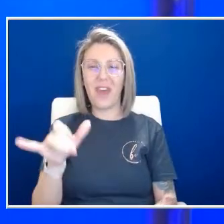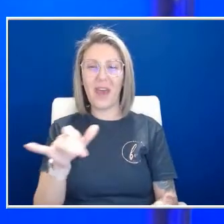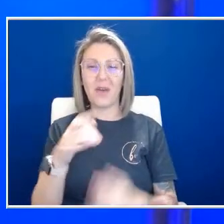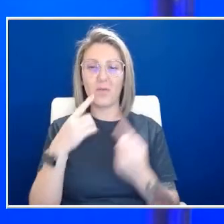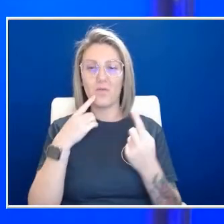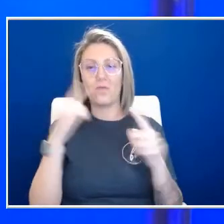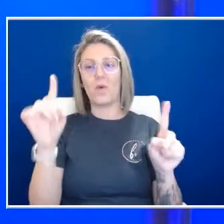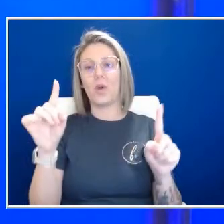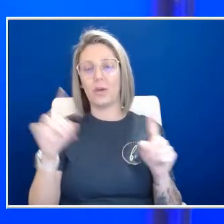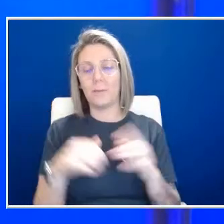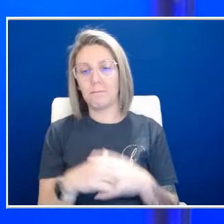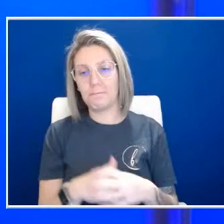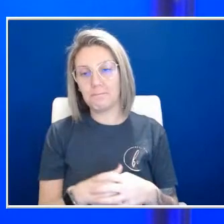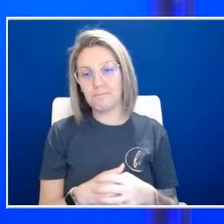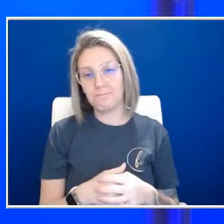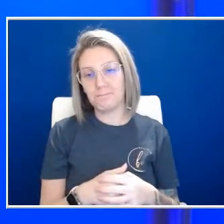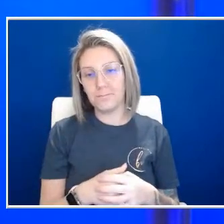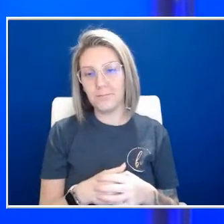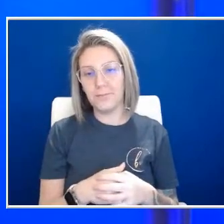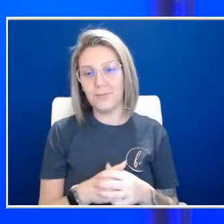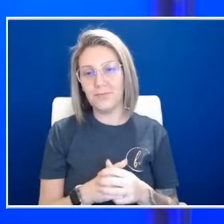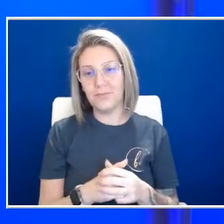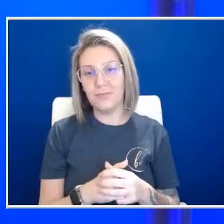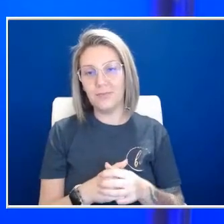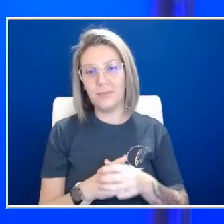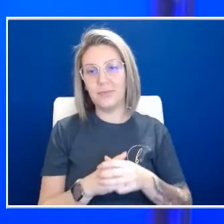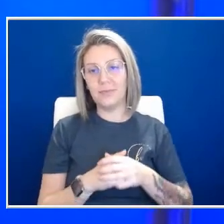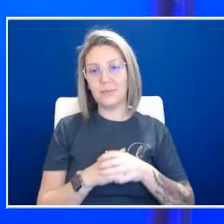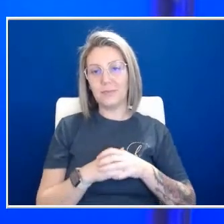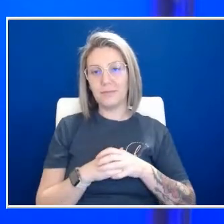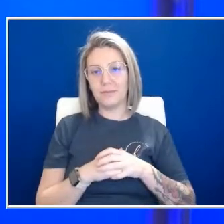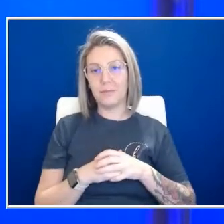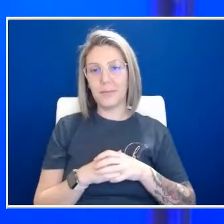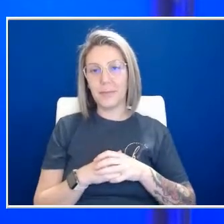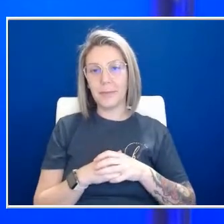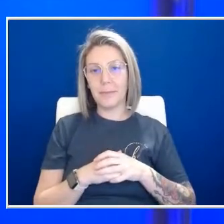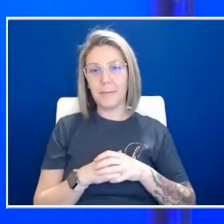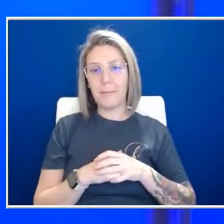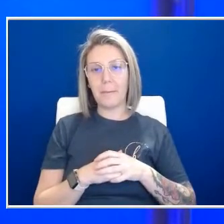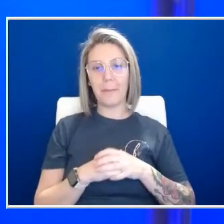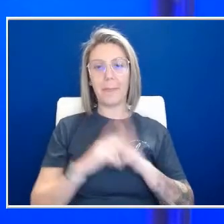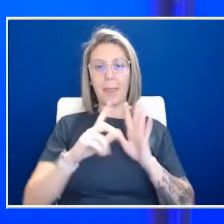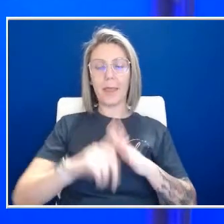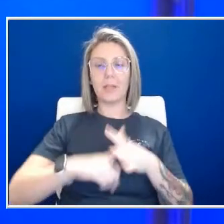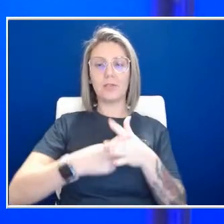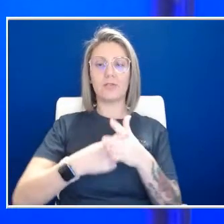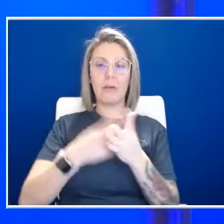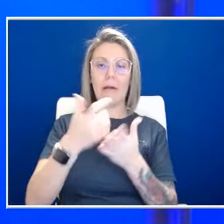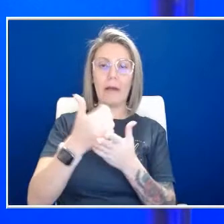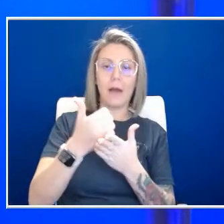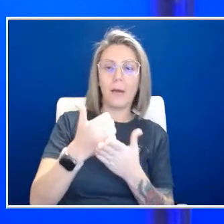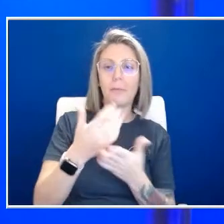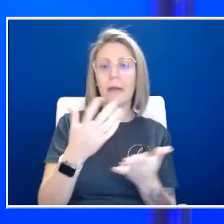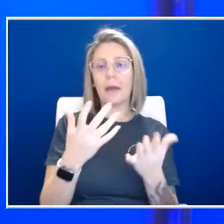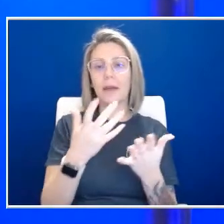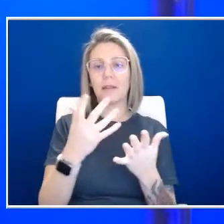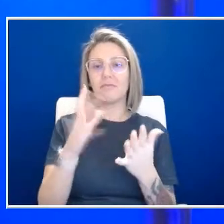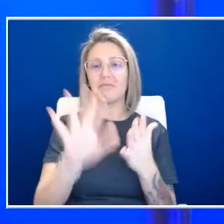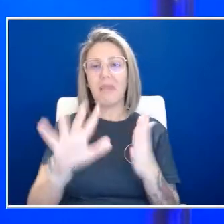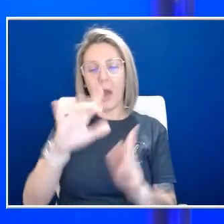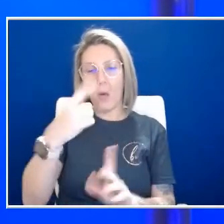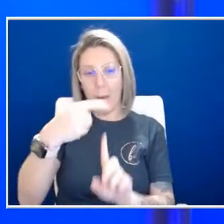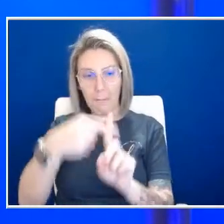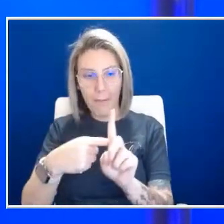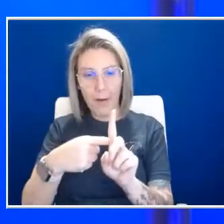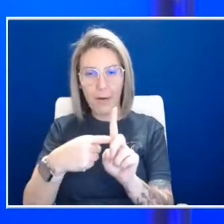So it started helping. We could tell it was helping in about a month, and then I